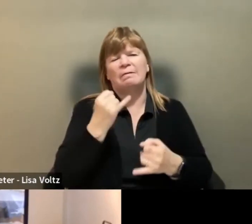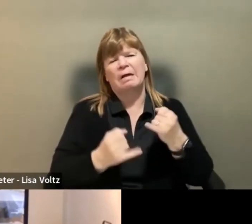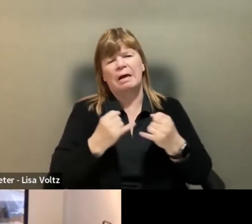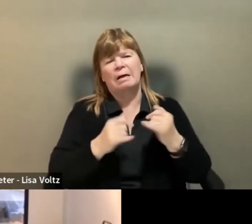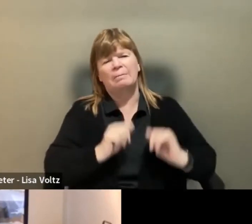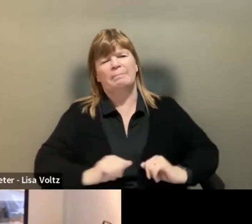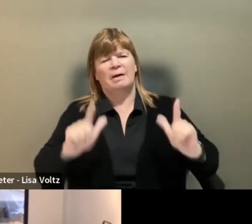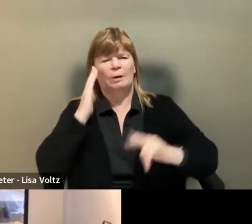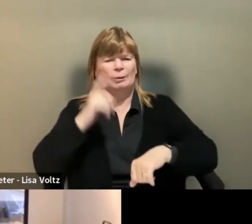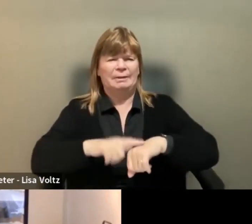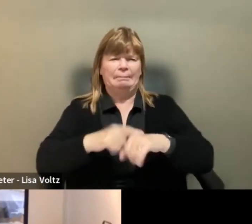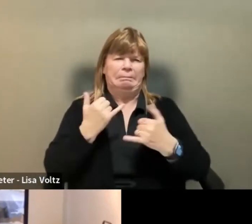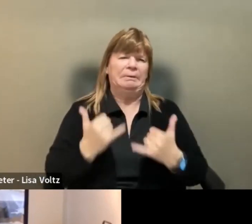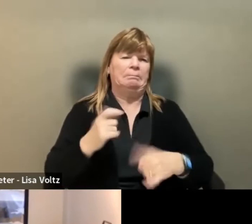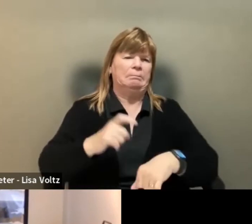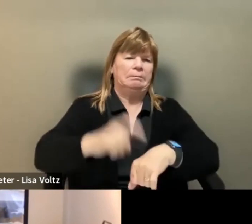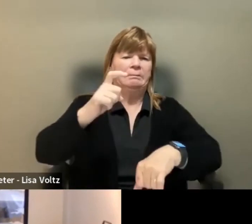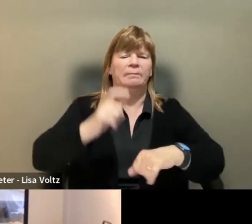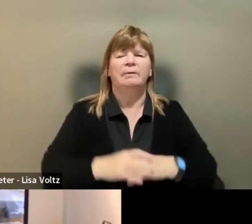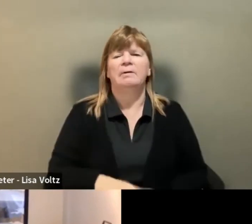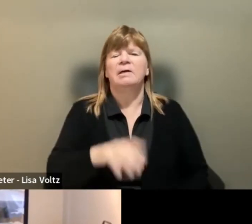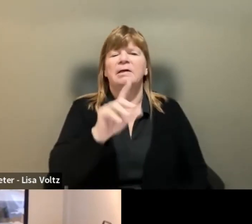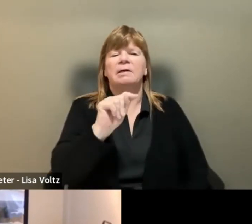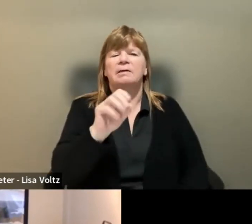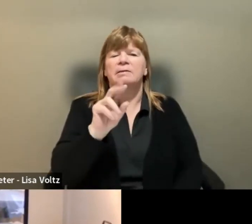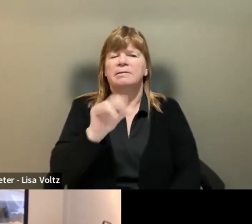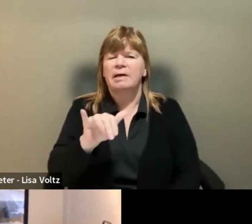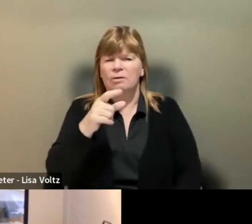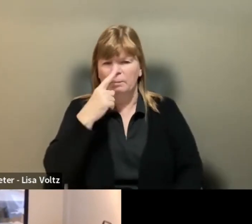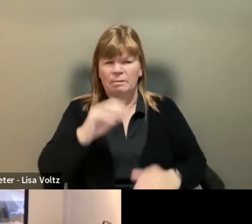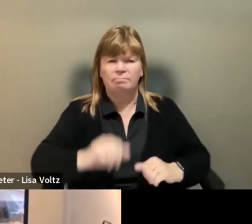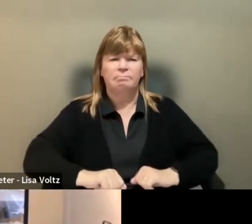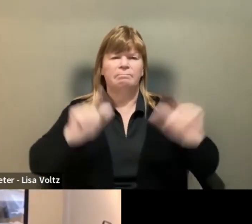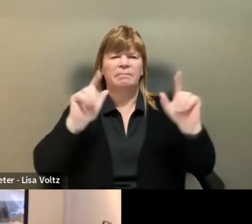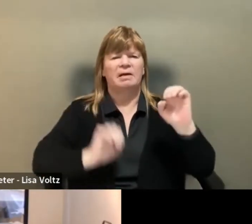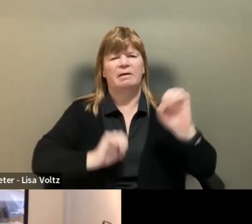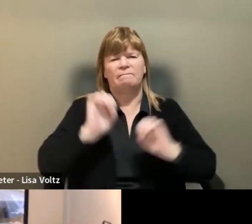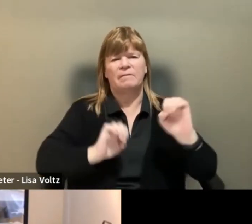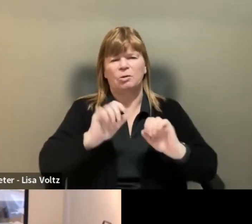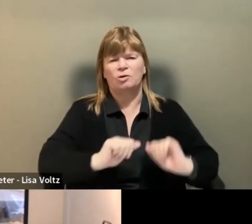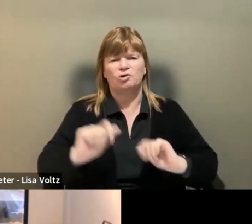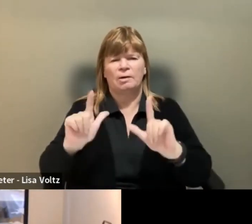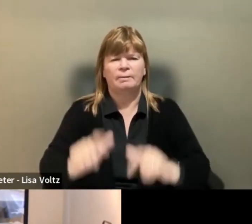time. Terry, can you put up the evaluation slides, please?